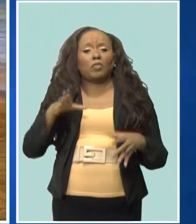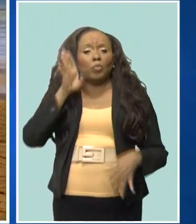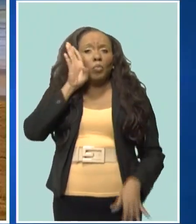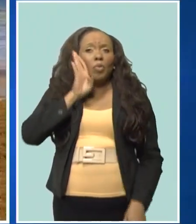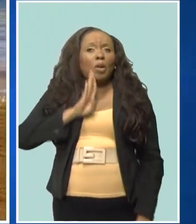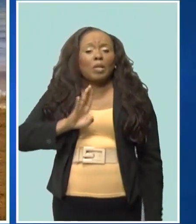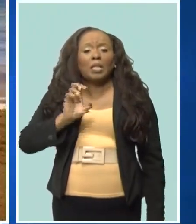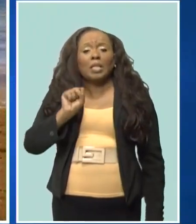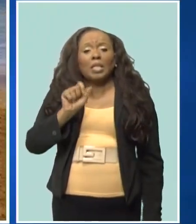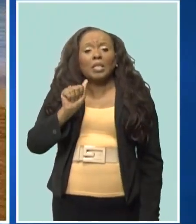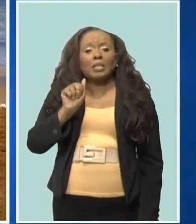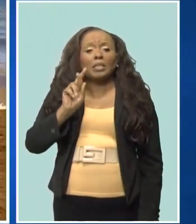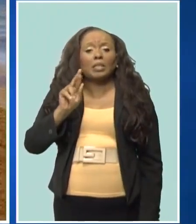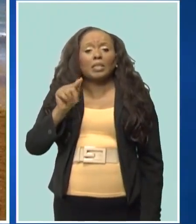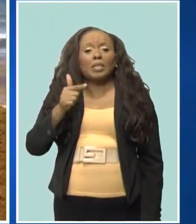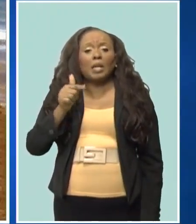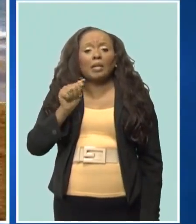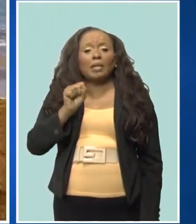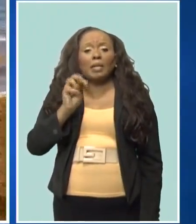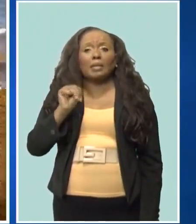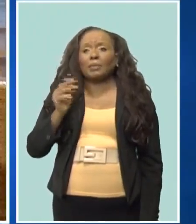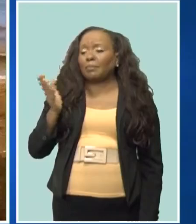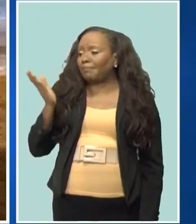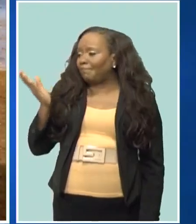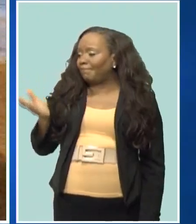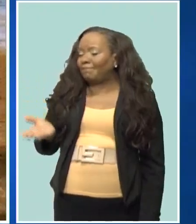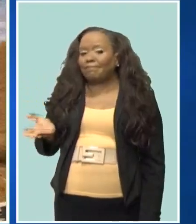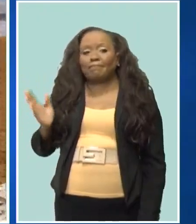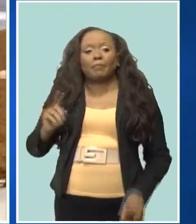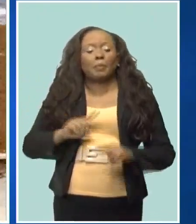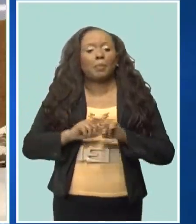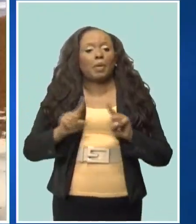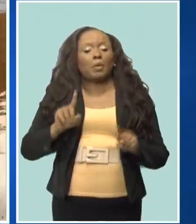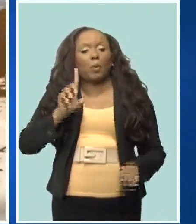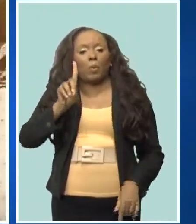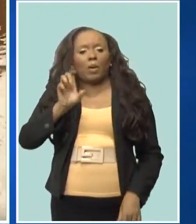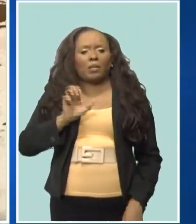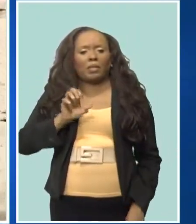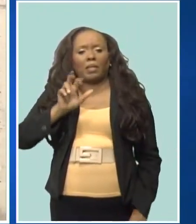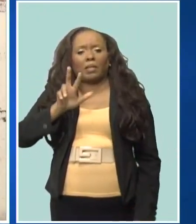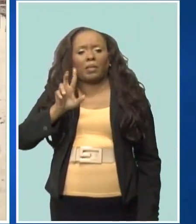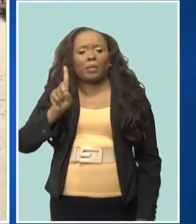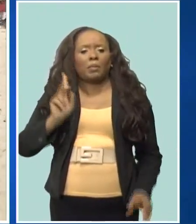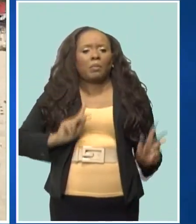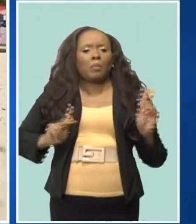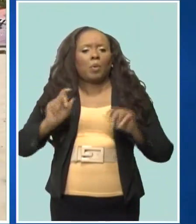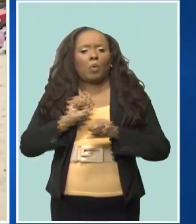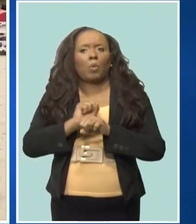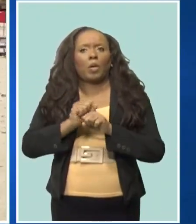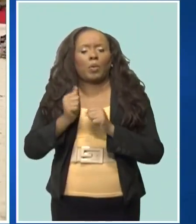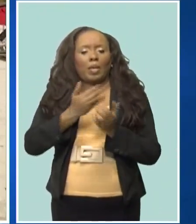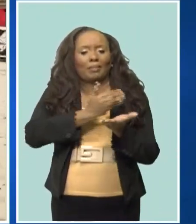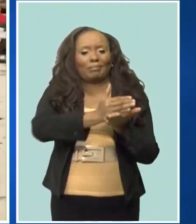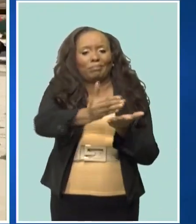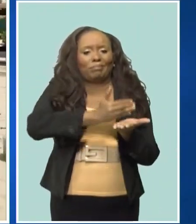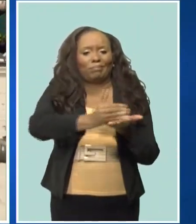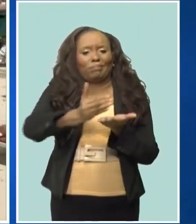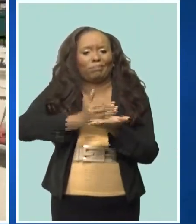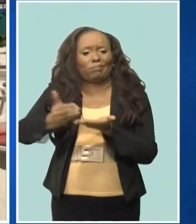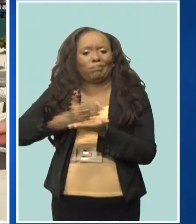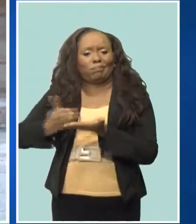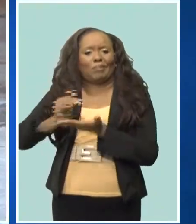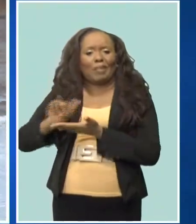group of 131 individuals are working through the sargassum seaweed removal program under the Ministry of Environment and